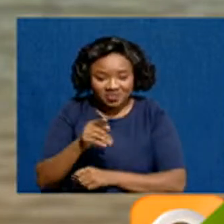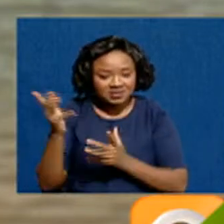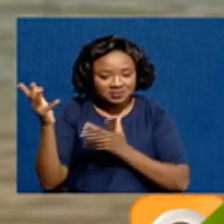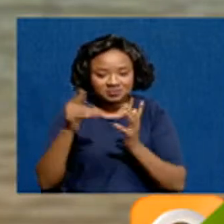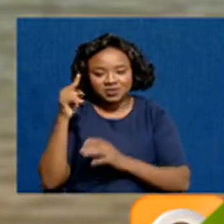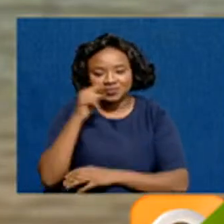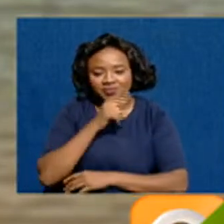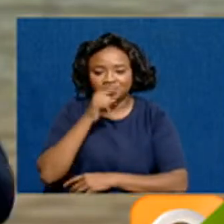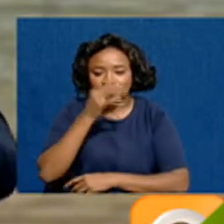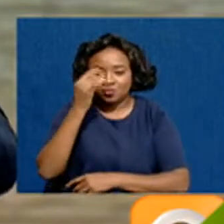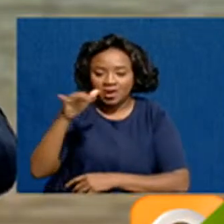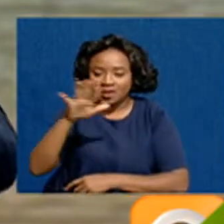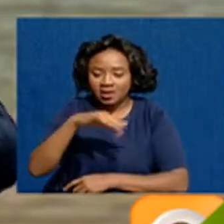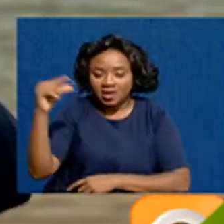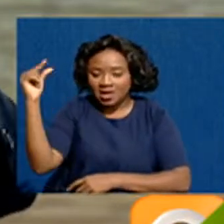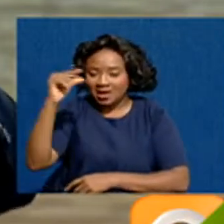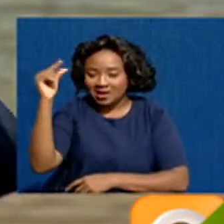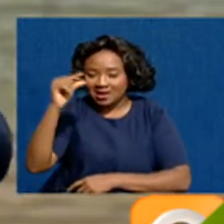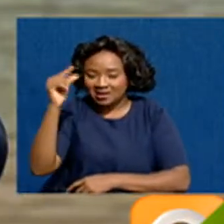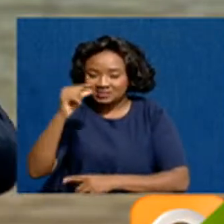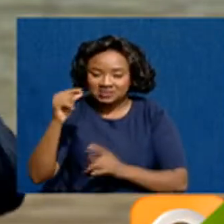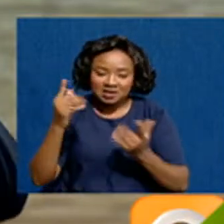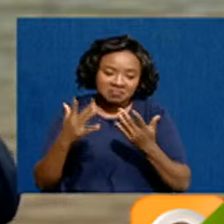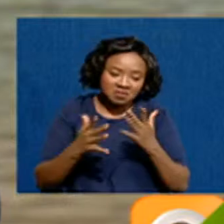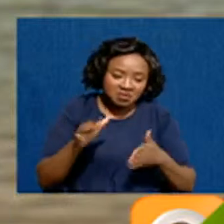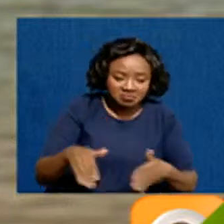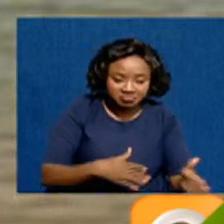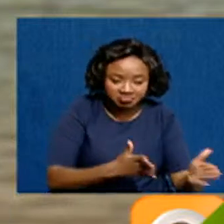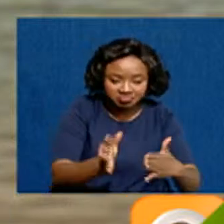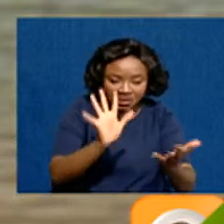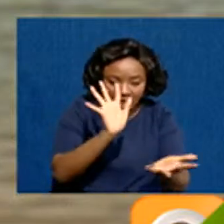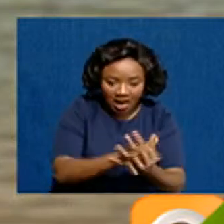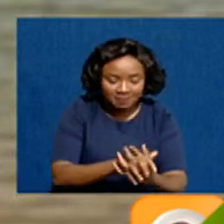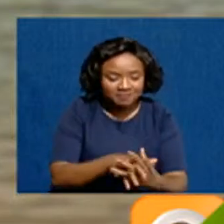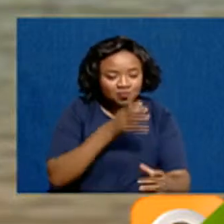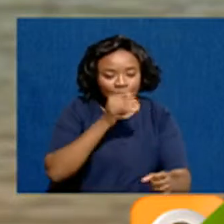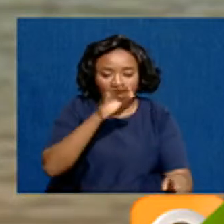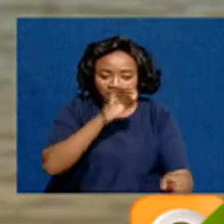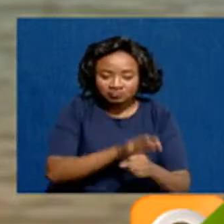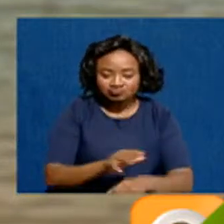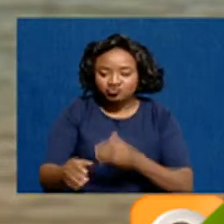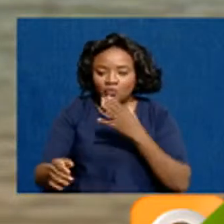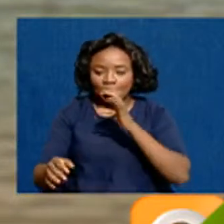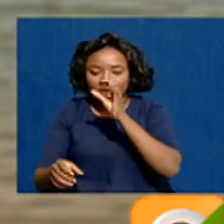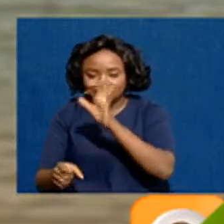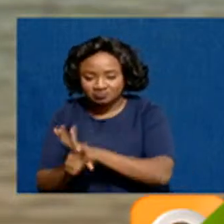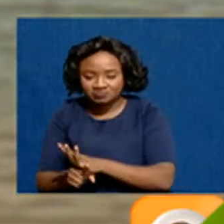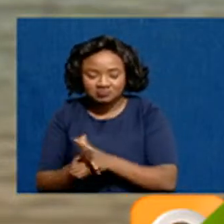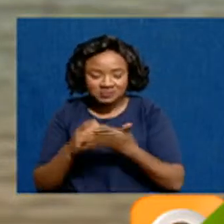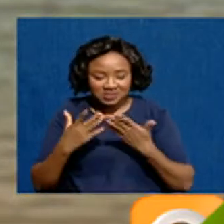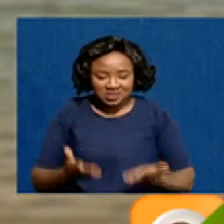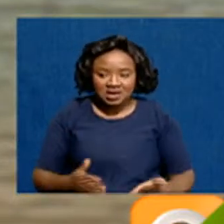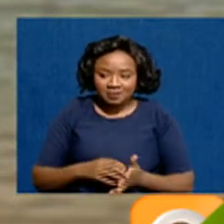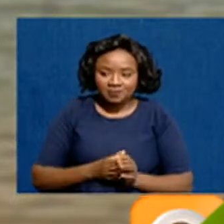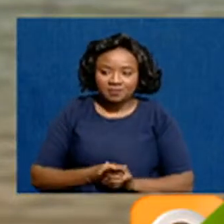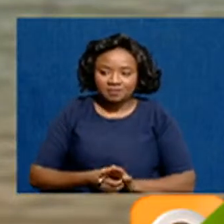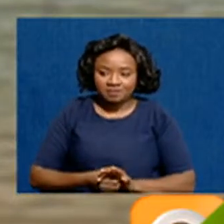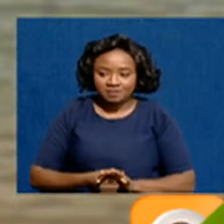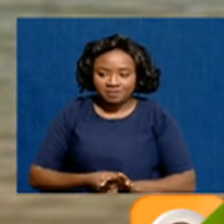pictures, Garissa actually is fully, flooded, Tana River flooded, and now it's going to